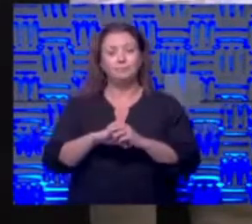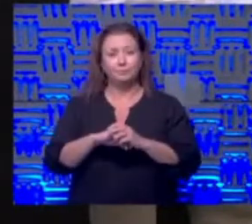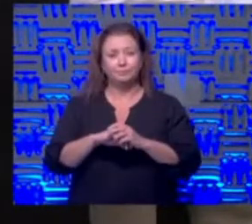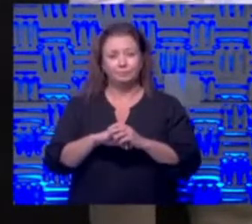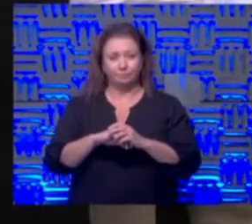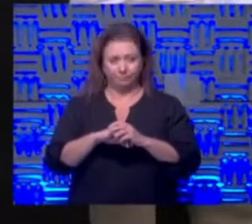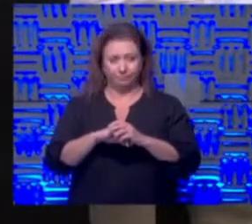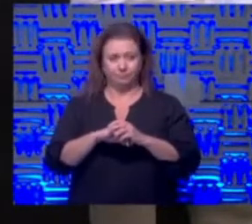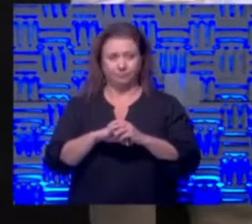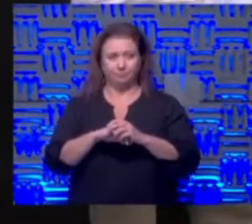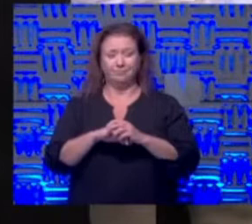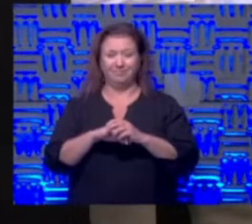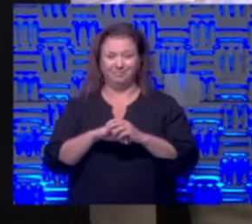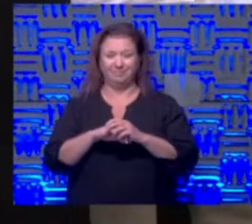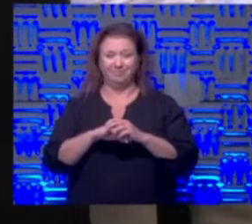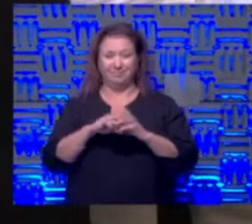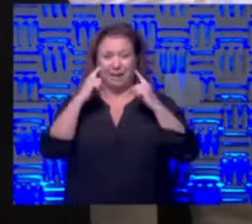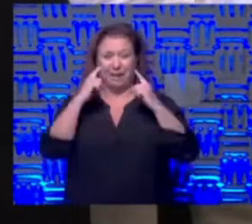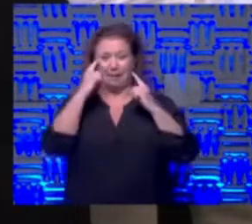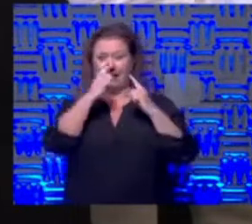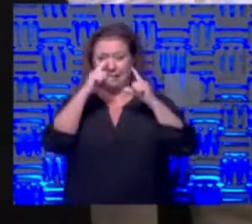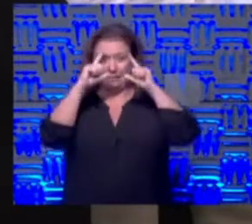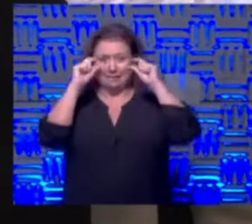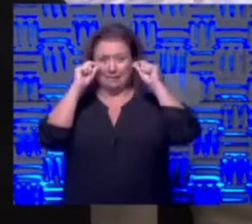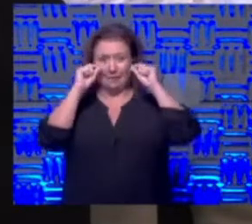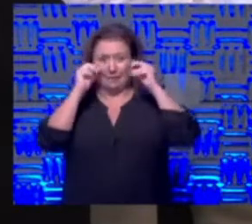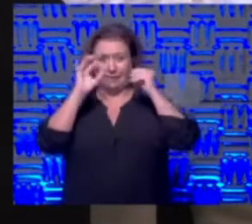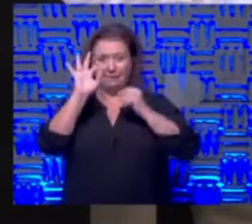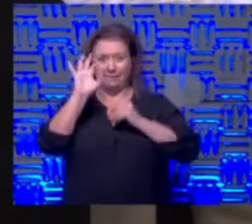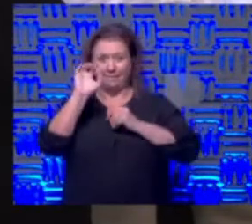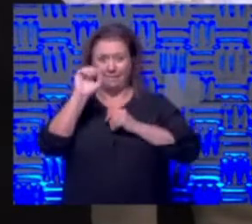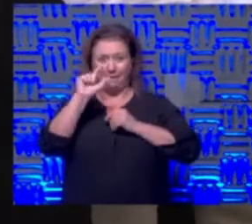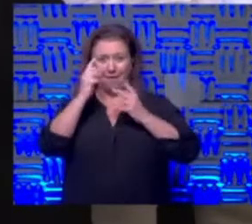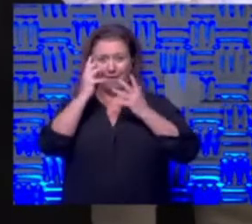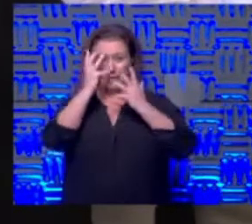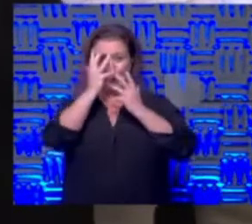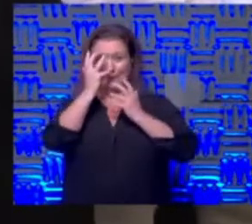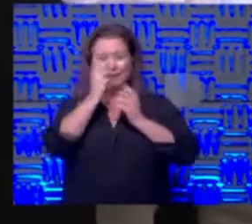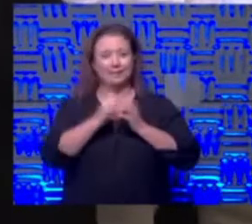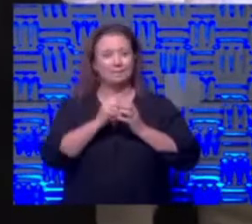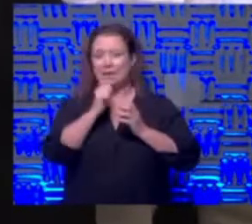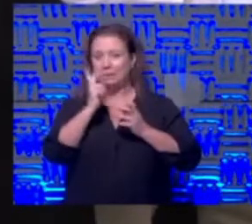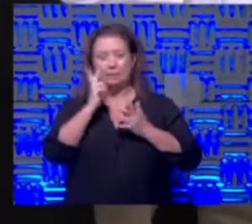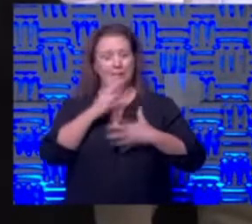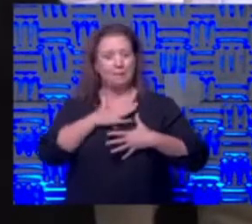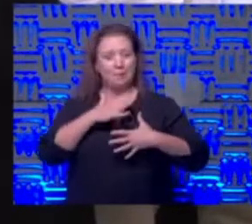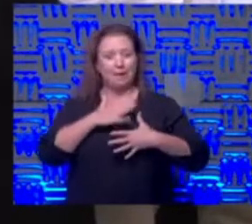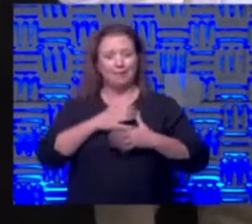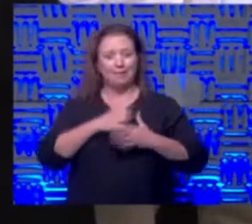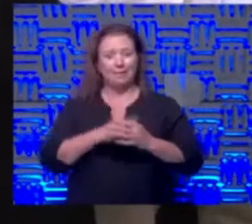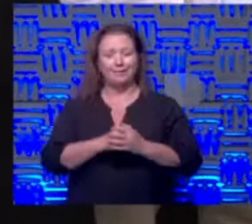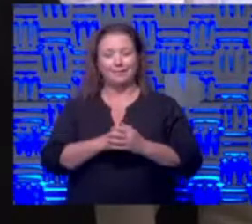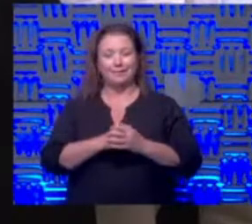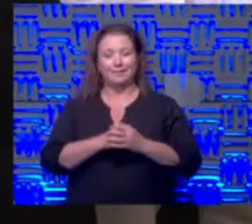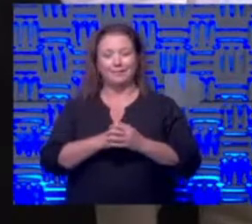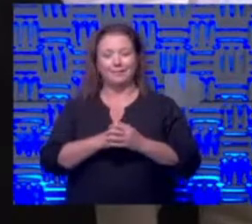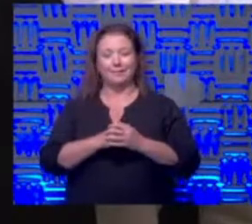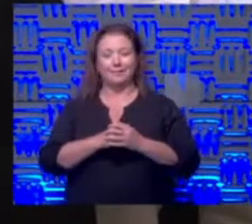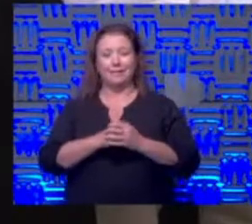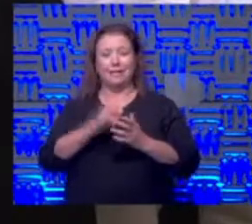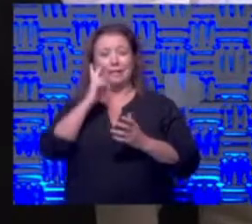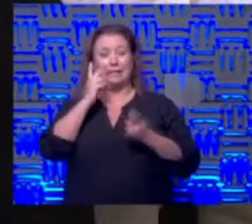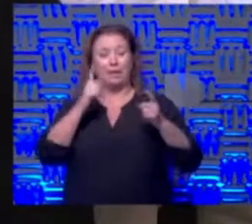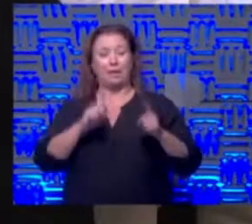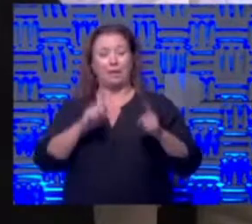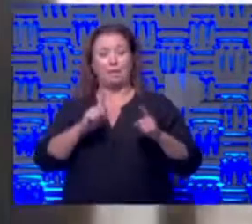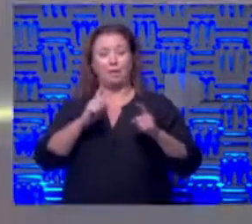I don't know about you, but my glass is totally fogged up. Get fogged. Yeah, I don't see the breath either. Pretty awesome. Let's see what happens when we try